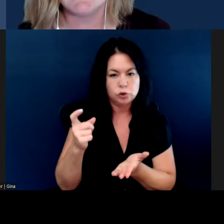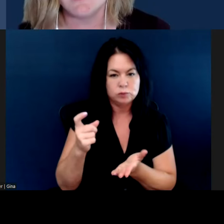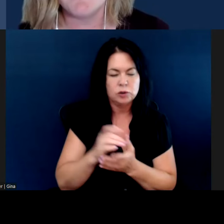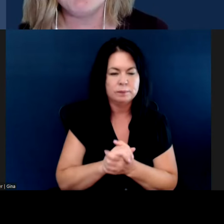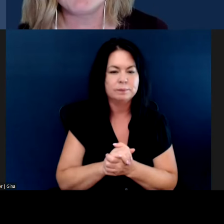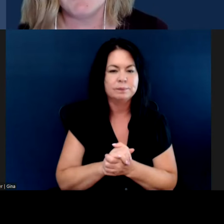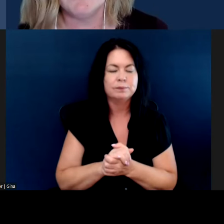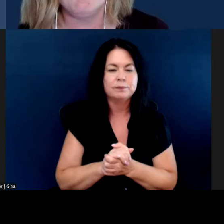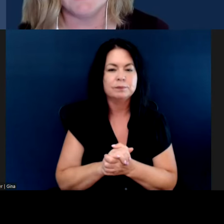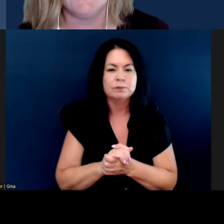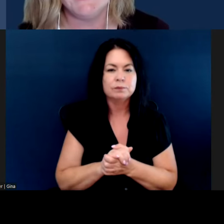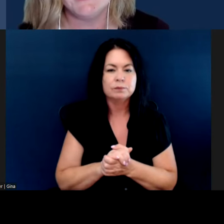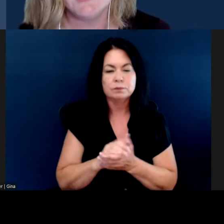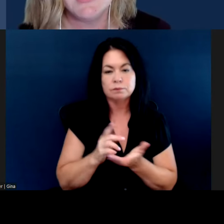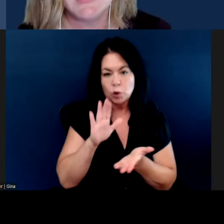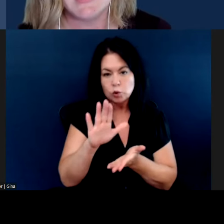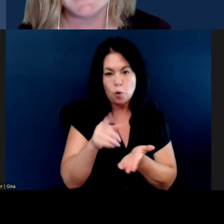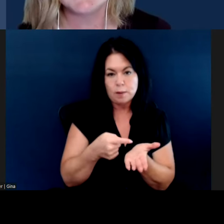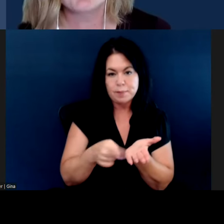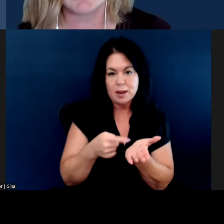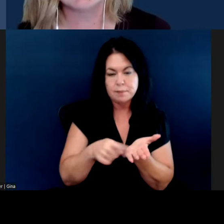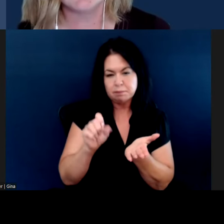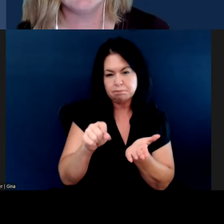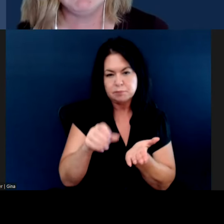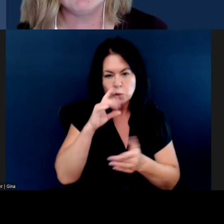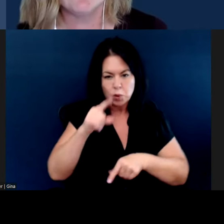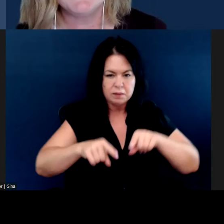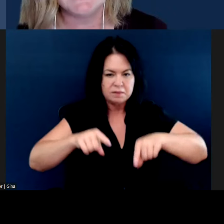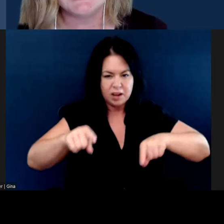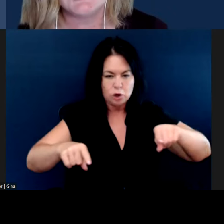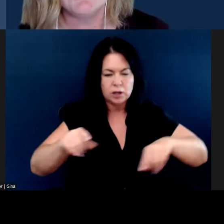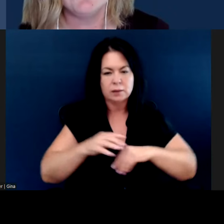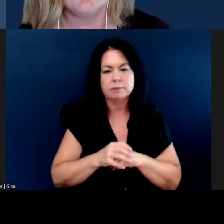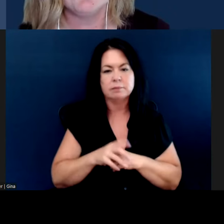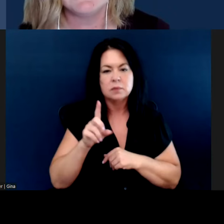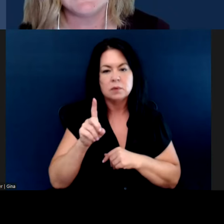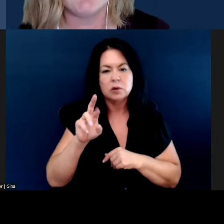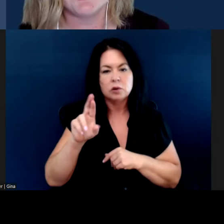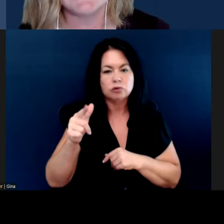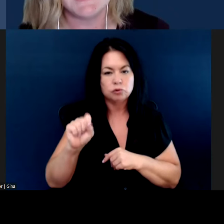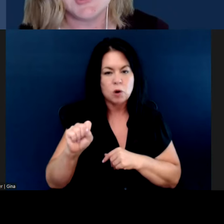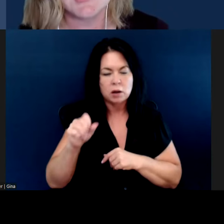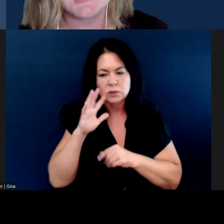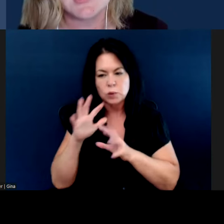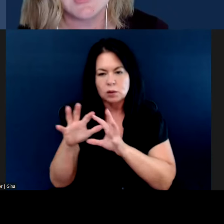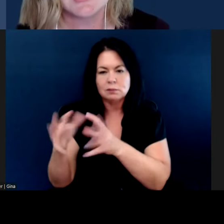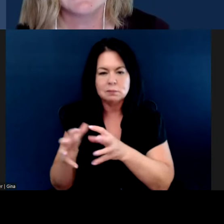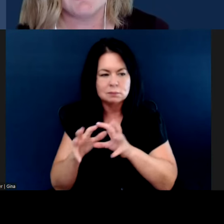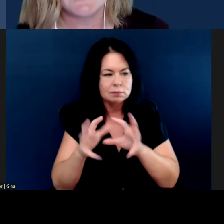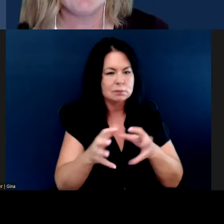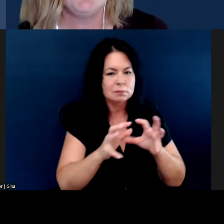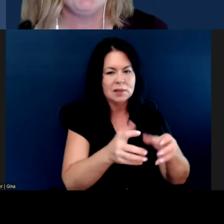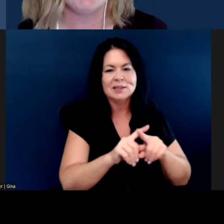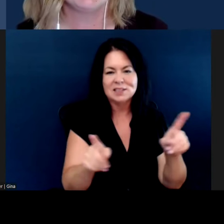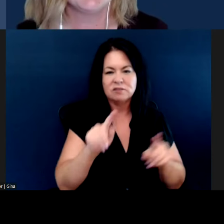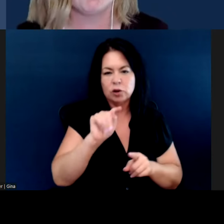payments will vary here, as drugs are going to be grouped into different tiers. So